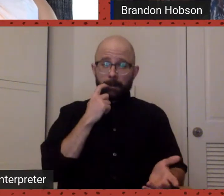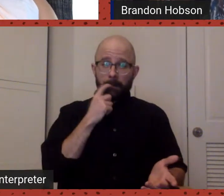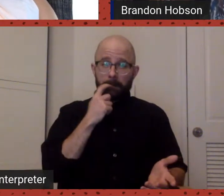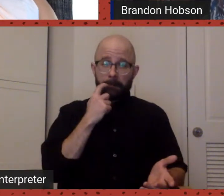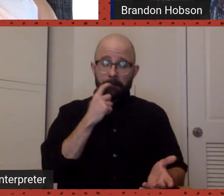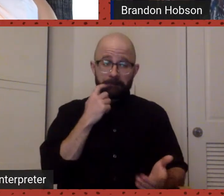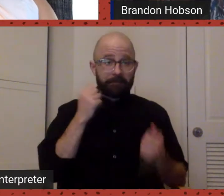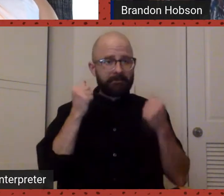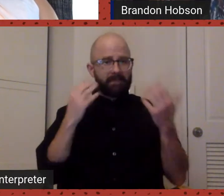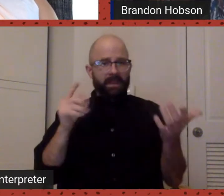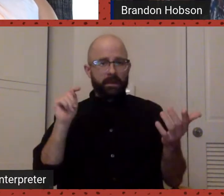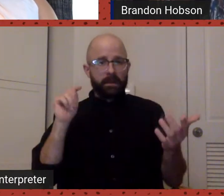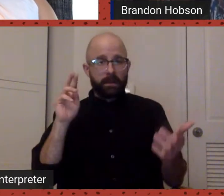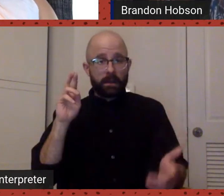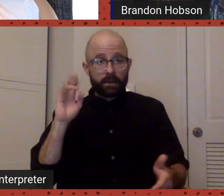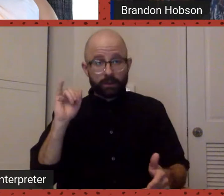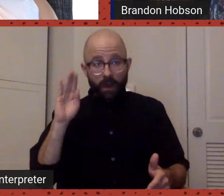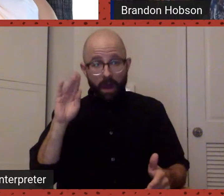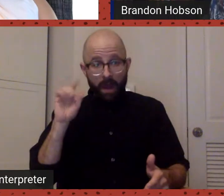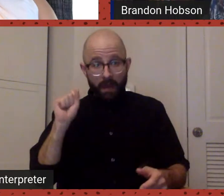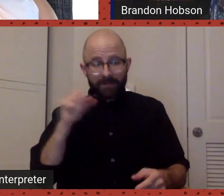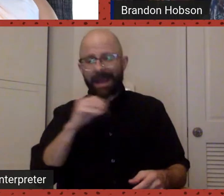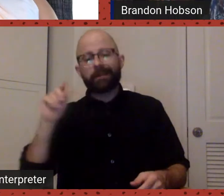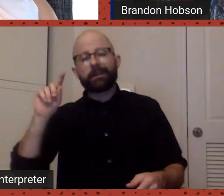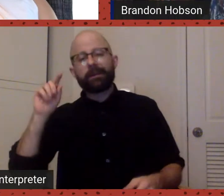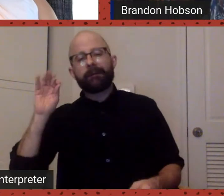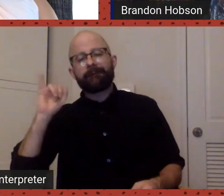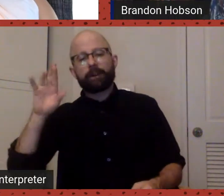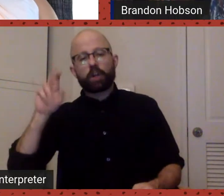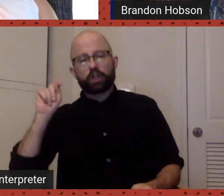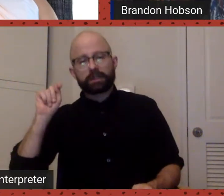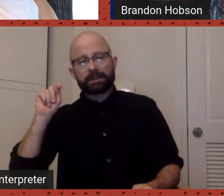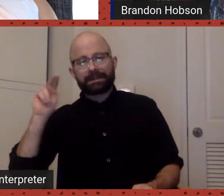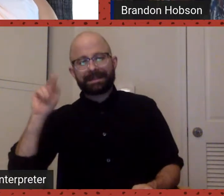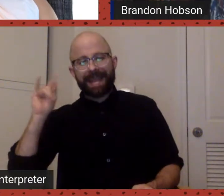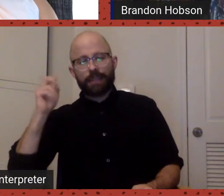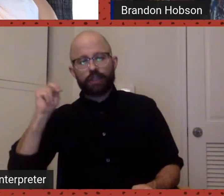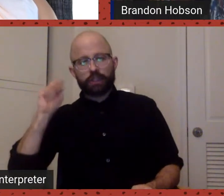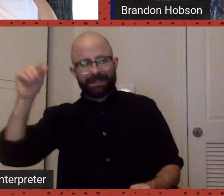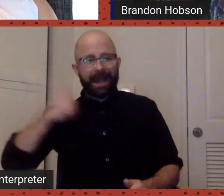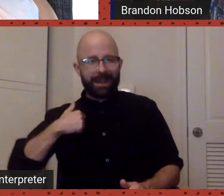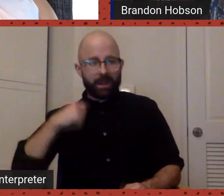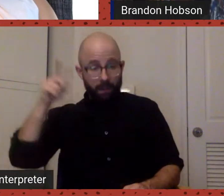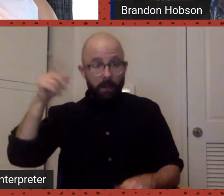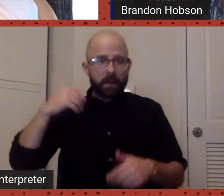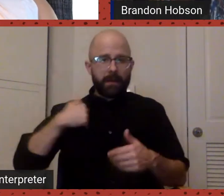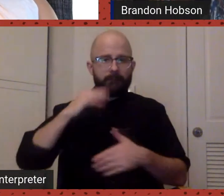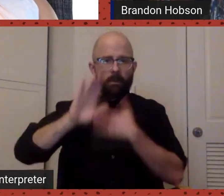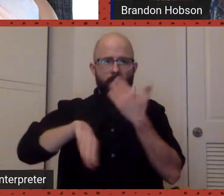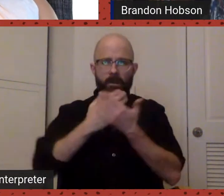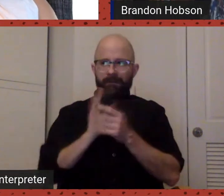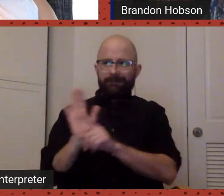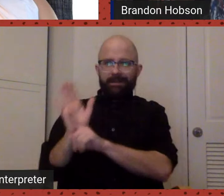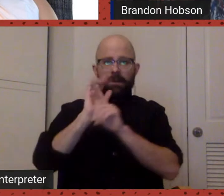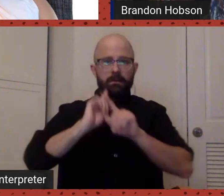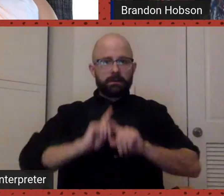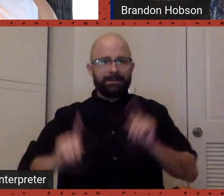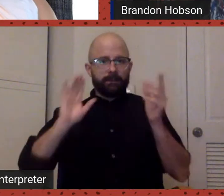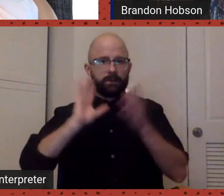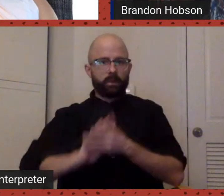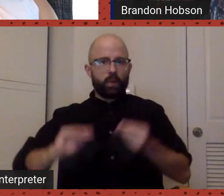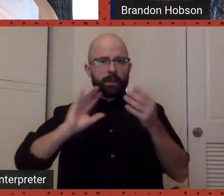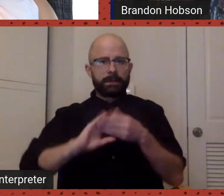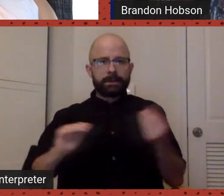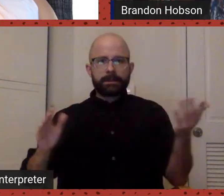many tribes in First Nations Canada that all have their different stories. There's so